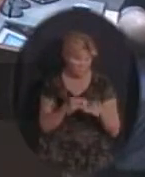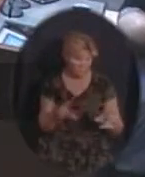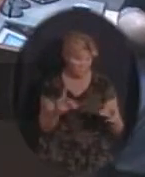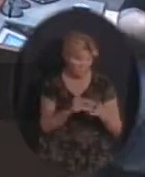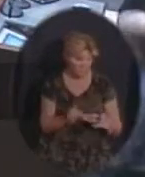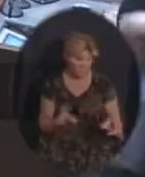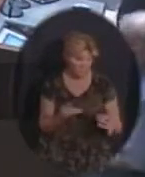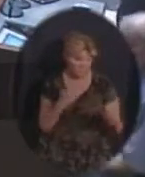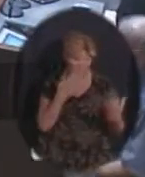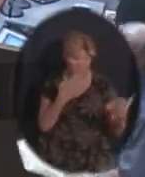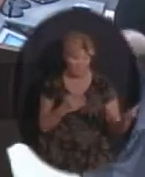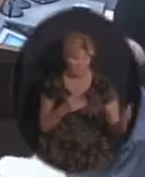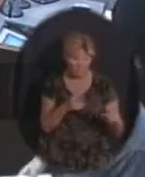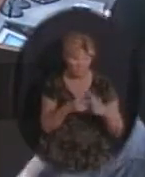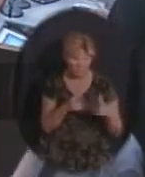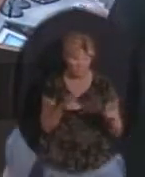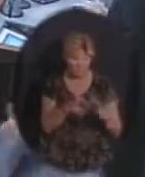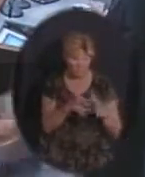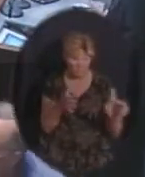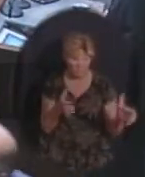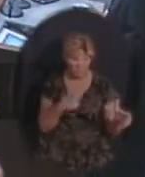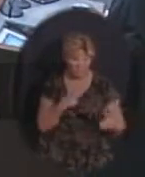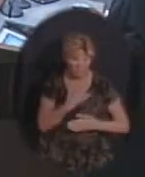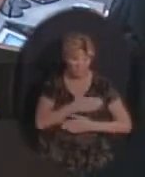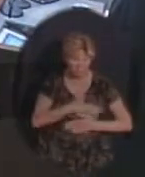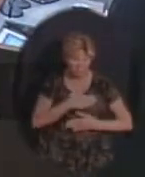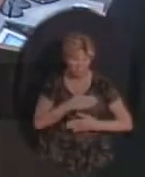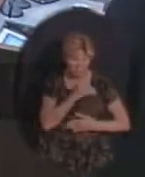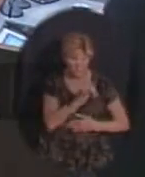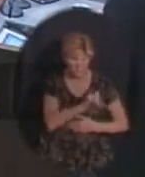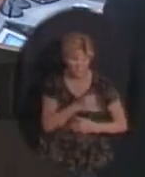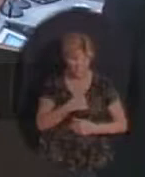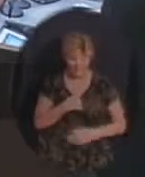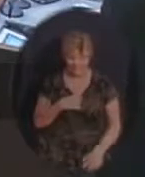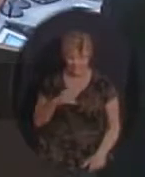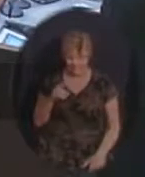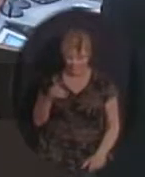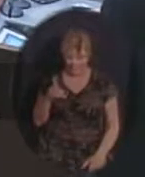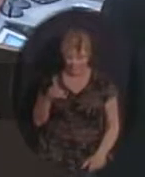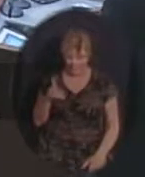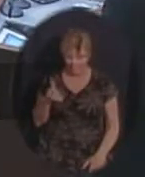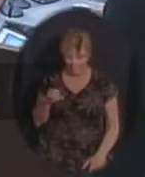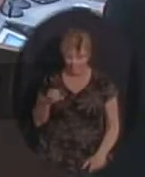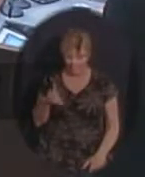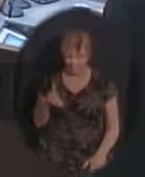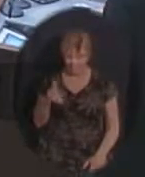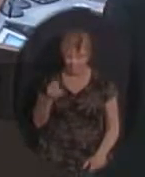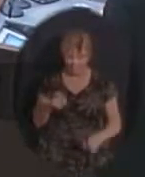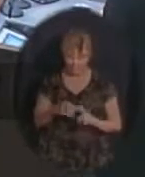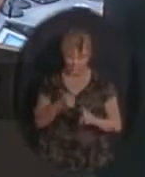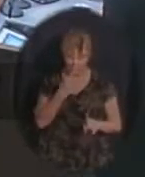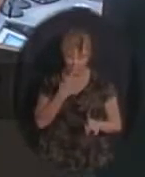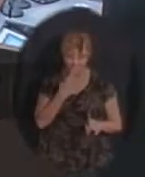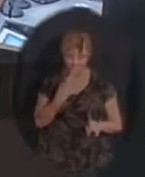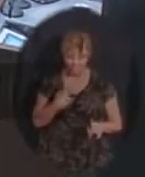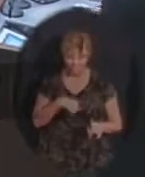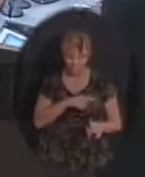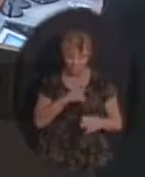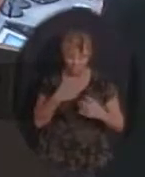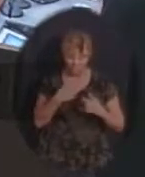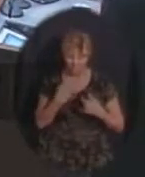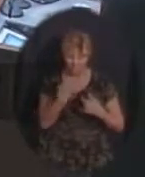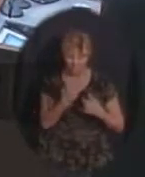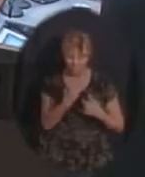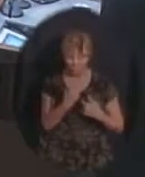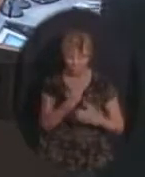Thank you very much. Appreciate that. Thank you. I was to point out, we do have individuals representing both schools who were considered in the 6th,